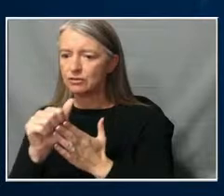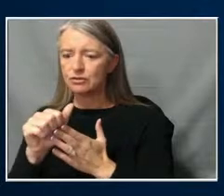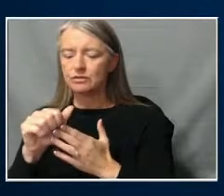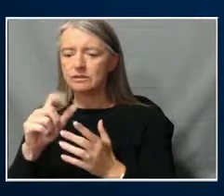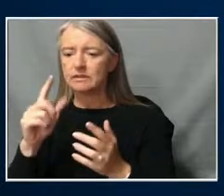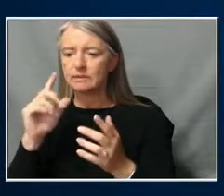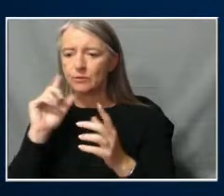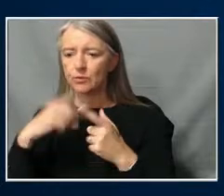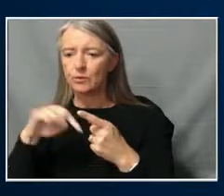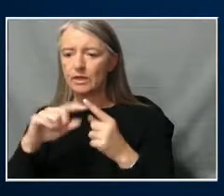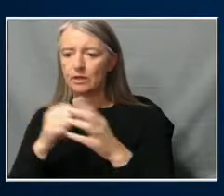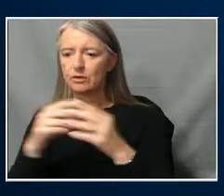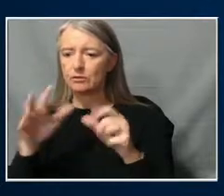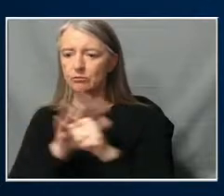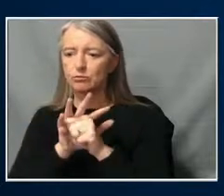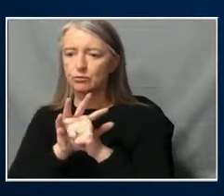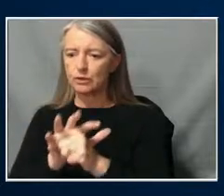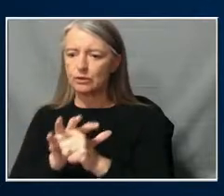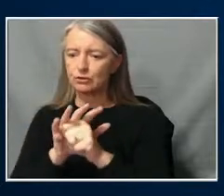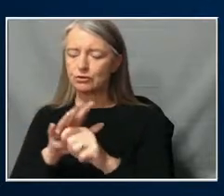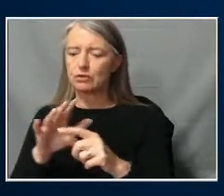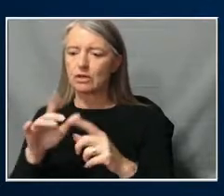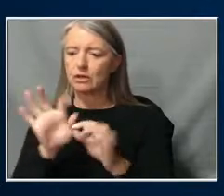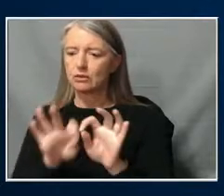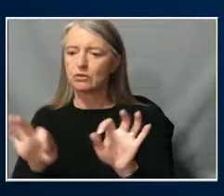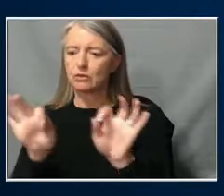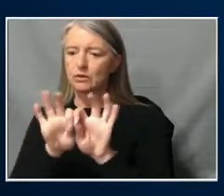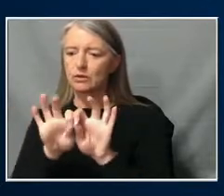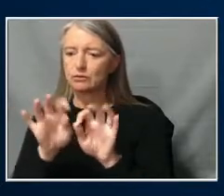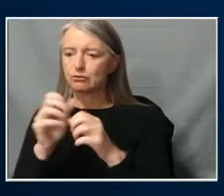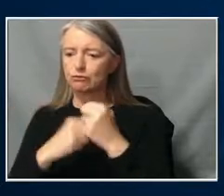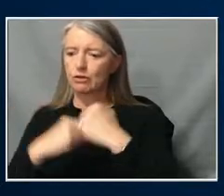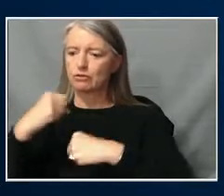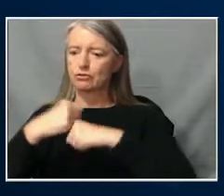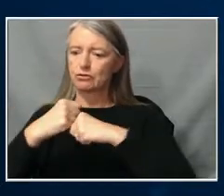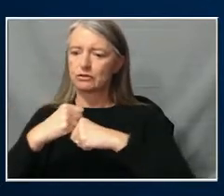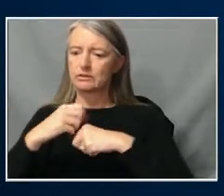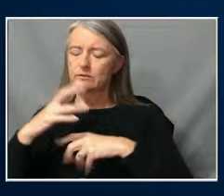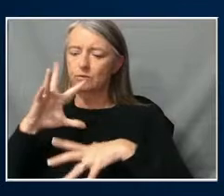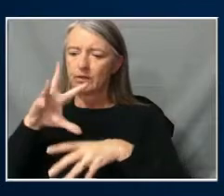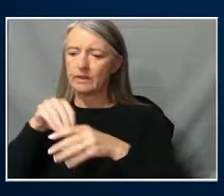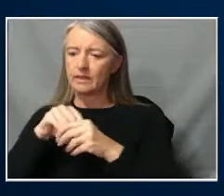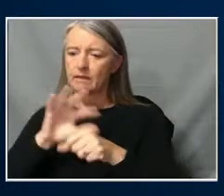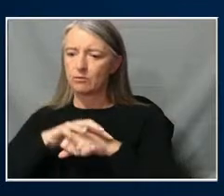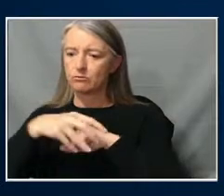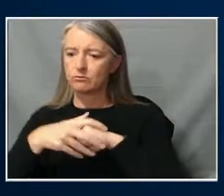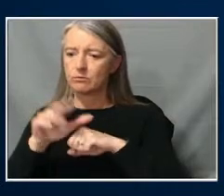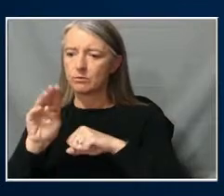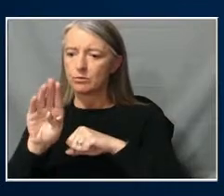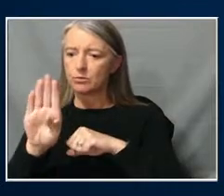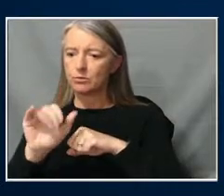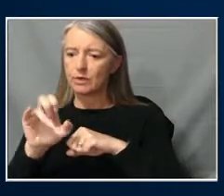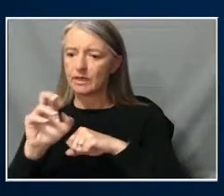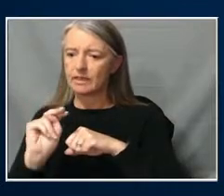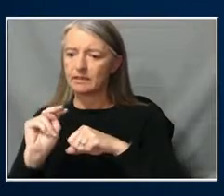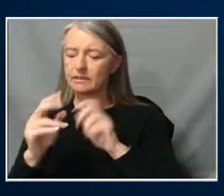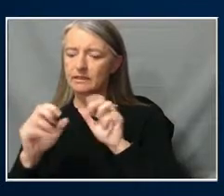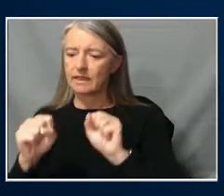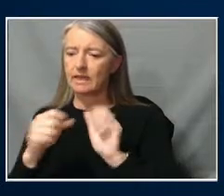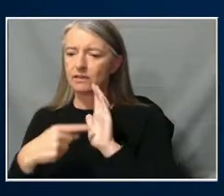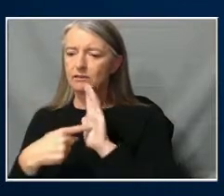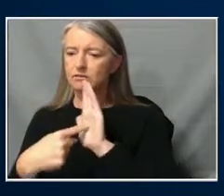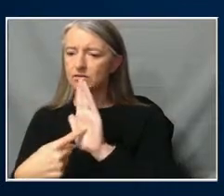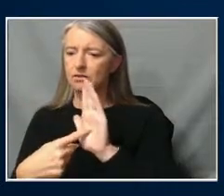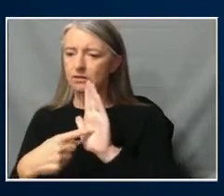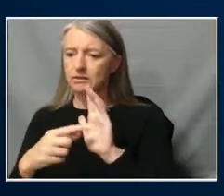and put pressure on some critical or vital structures, which can cause a lot of symptoms and morbidity.